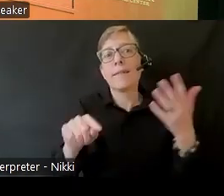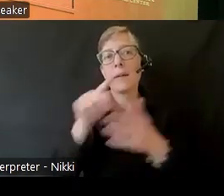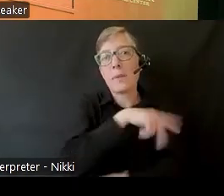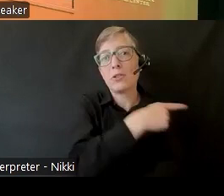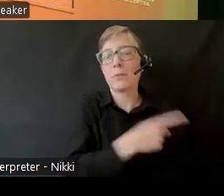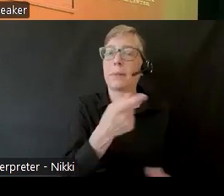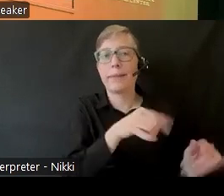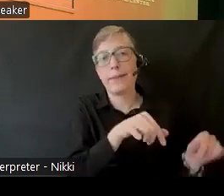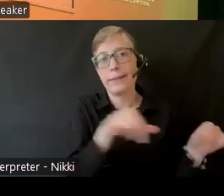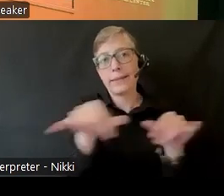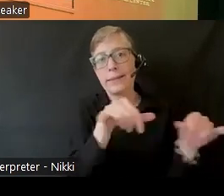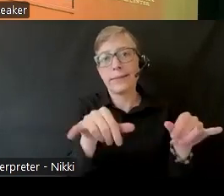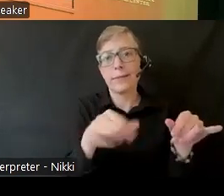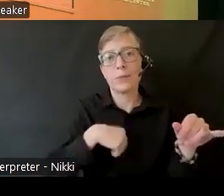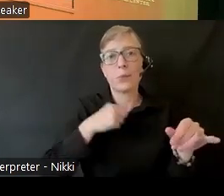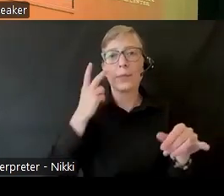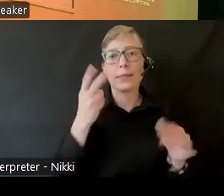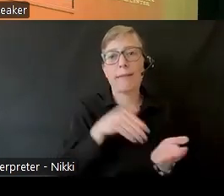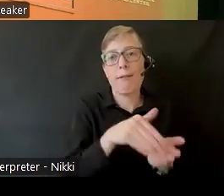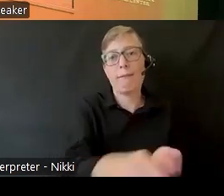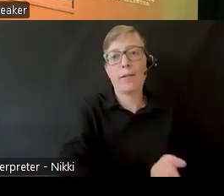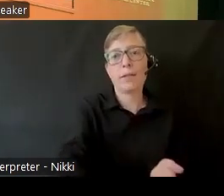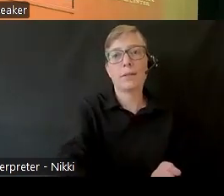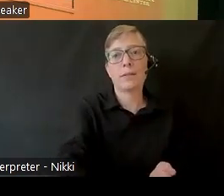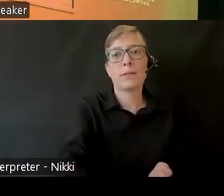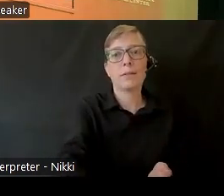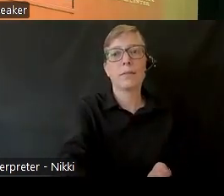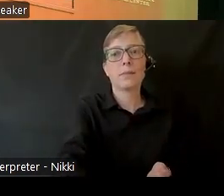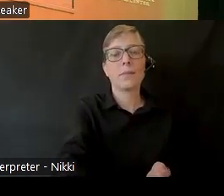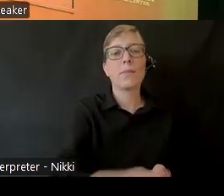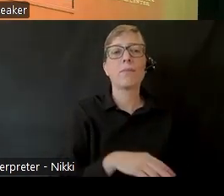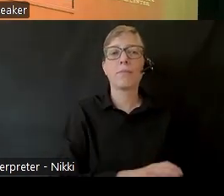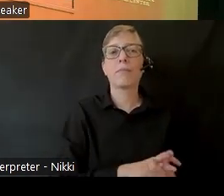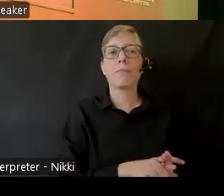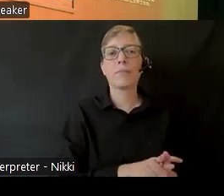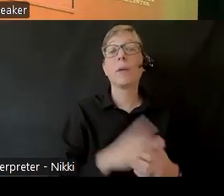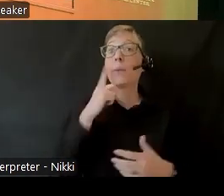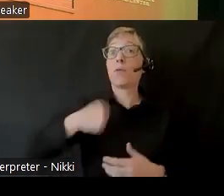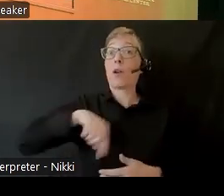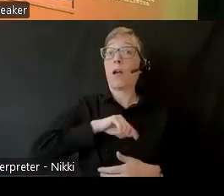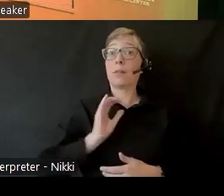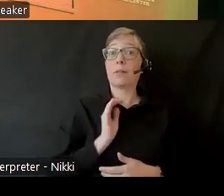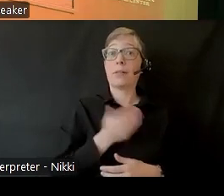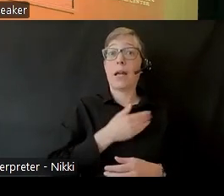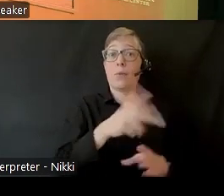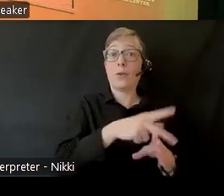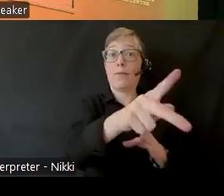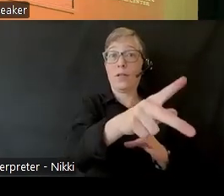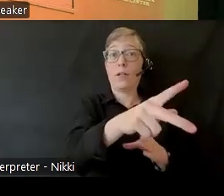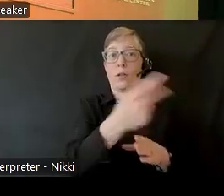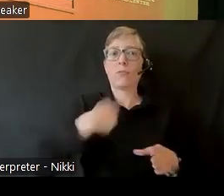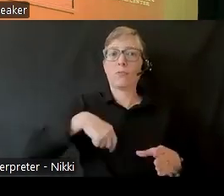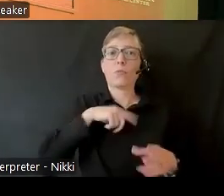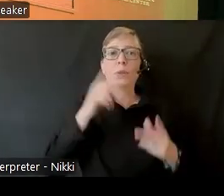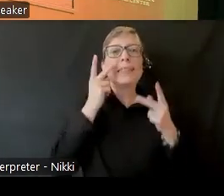us, very standard, but when you go out there, it may not be, but at least for us in our field, these are commonly accepted things.